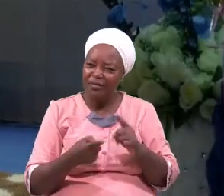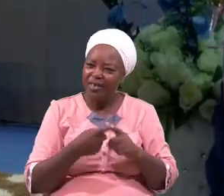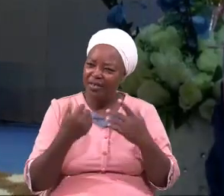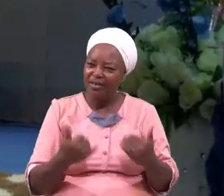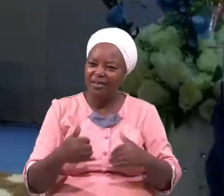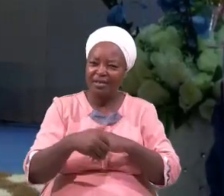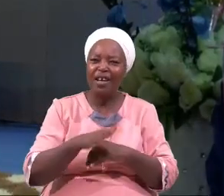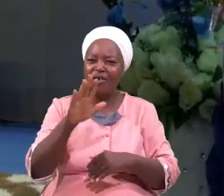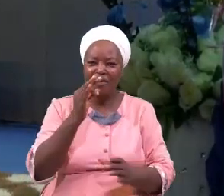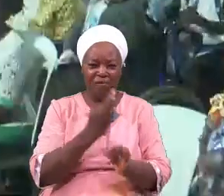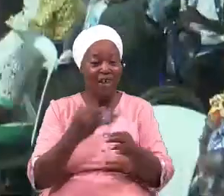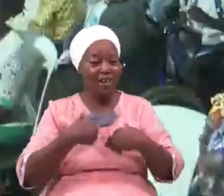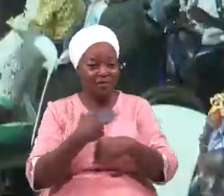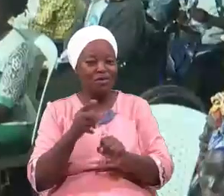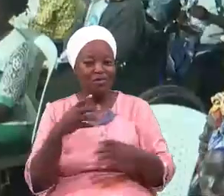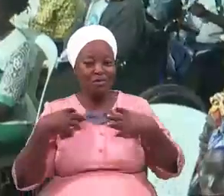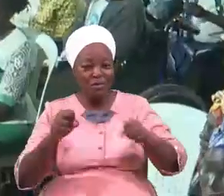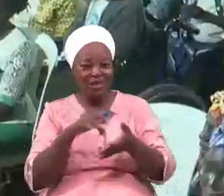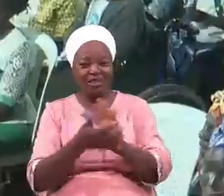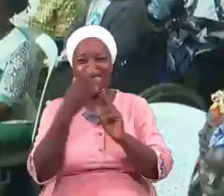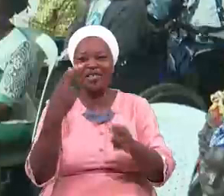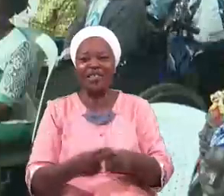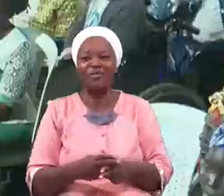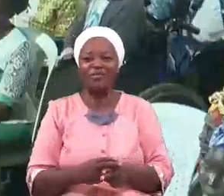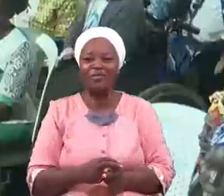your faith has made you whole.